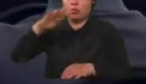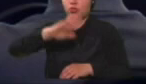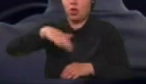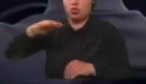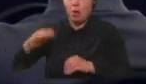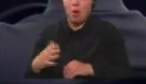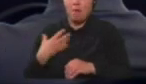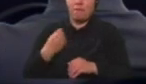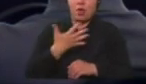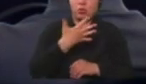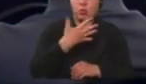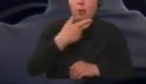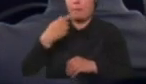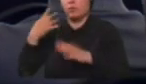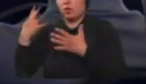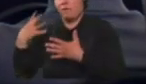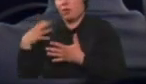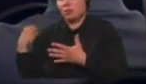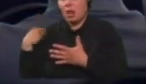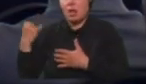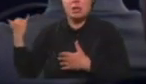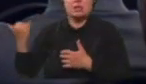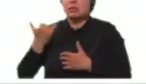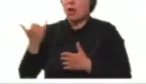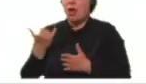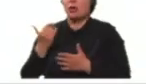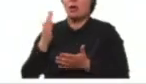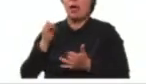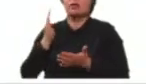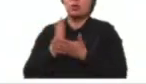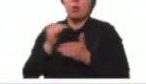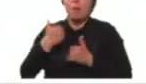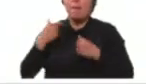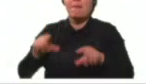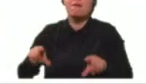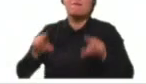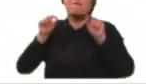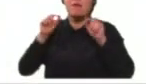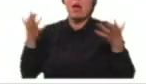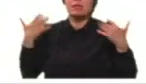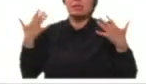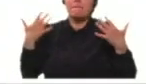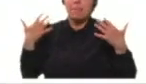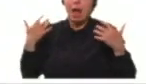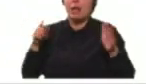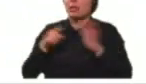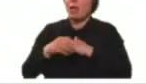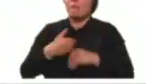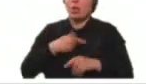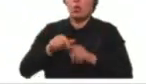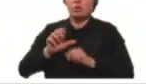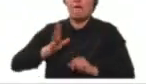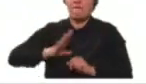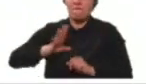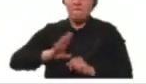public transit whenever possible over all other modes. These are important values for me. To have the option to